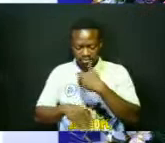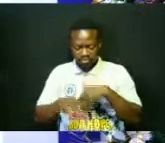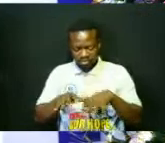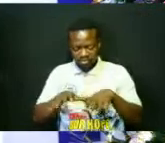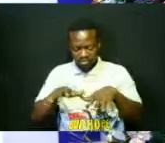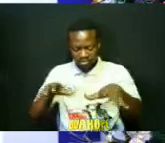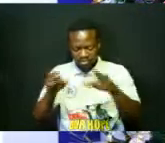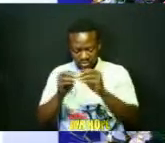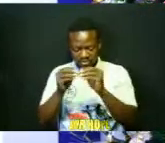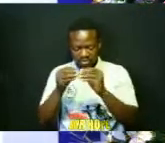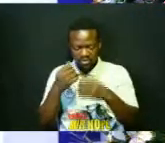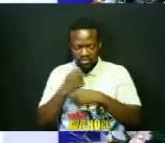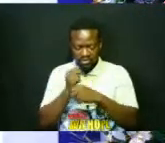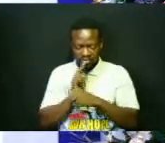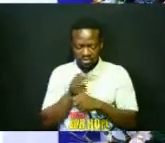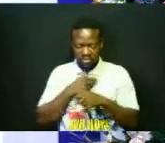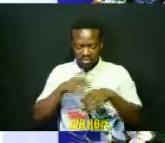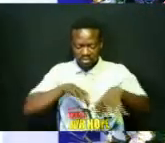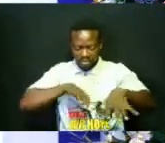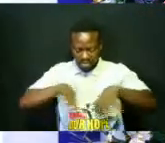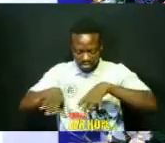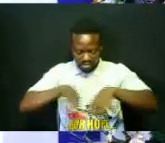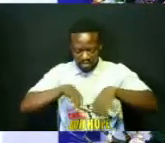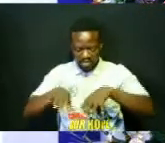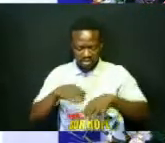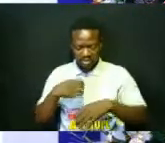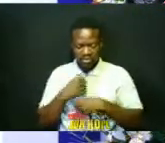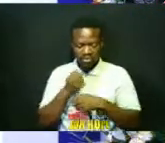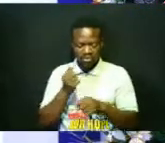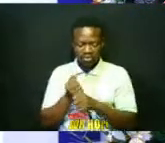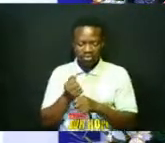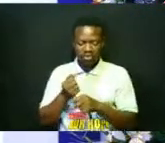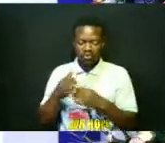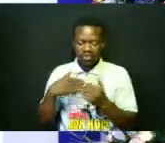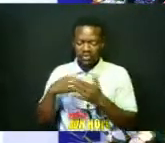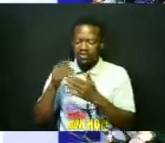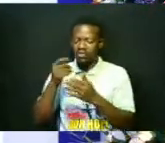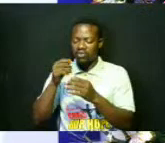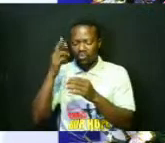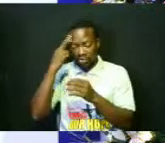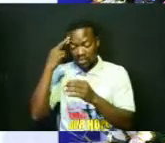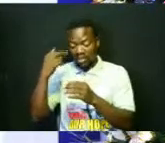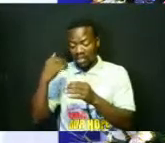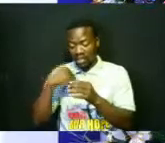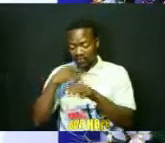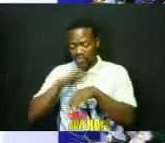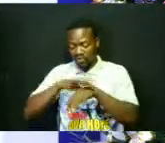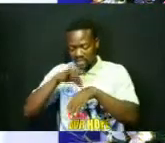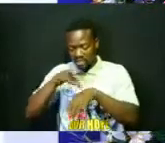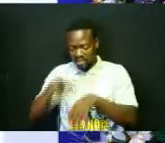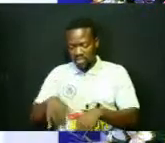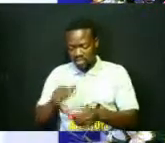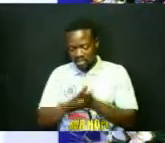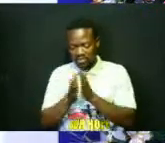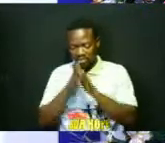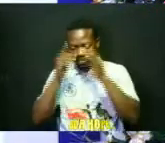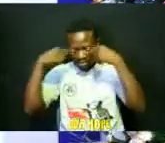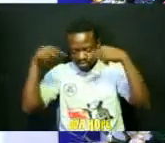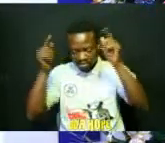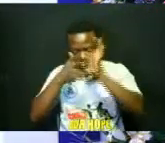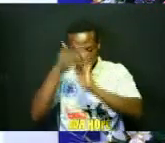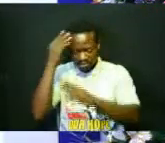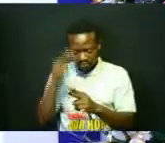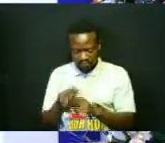and you make us effective and you make us fulfill our callings. Tonight we lift the church before you,